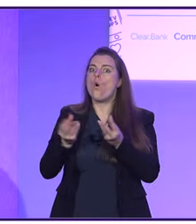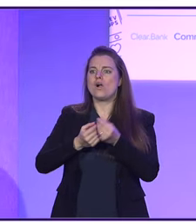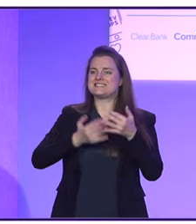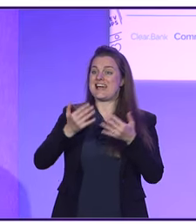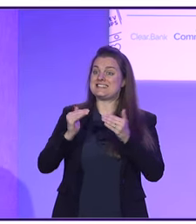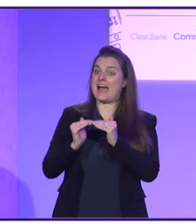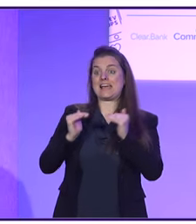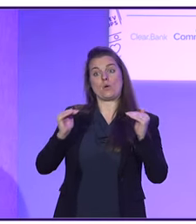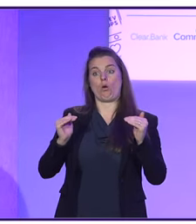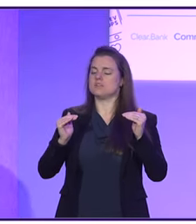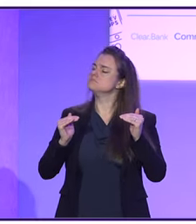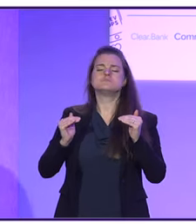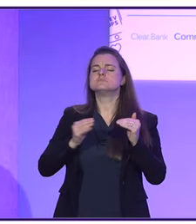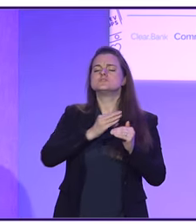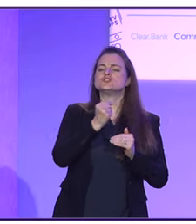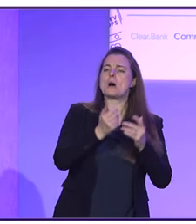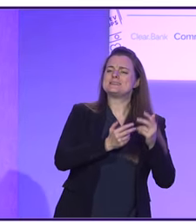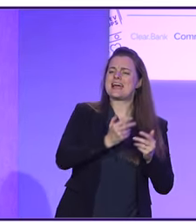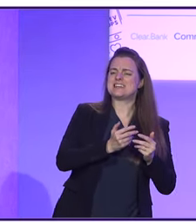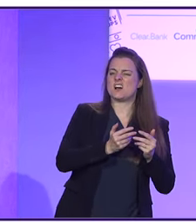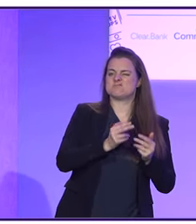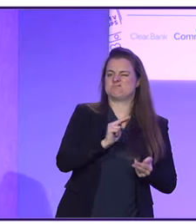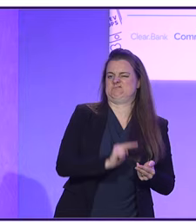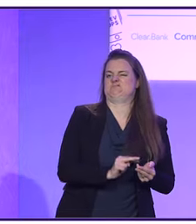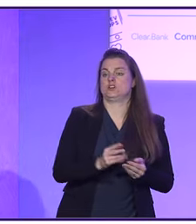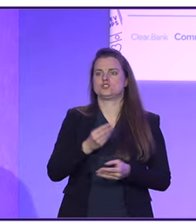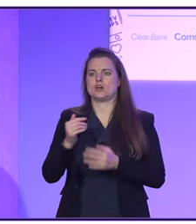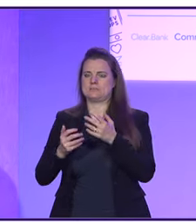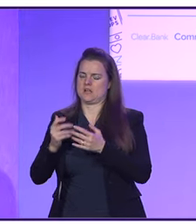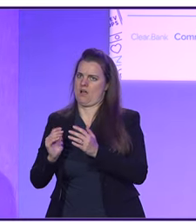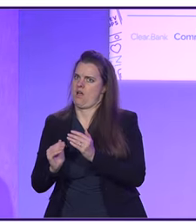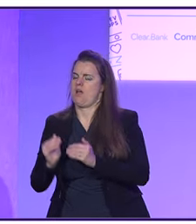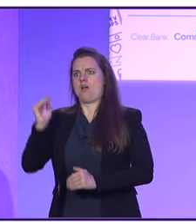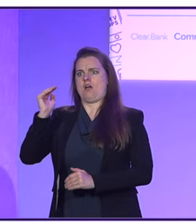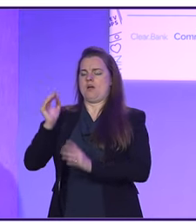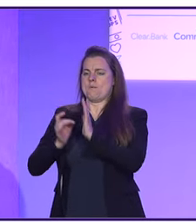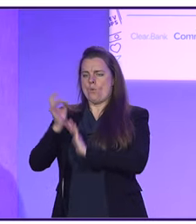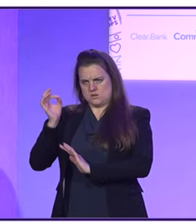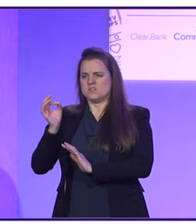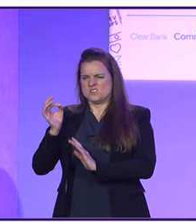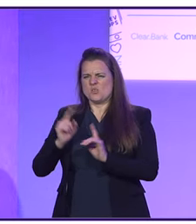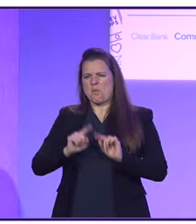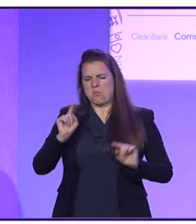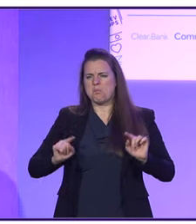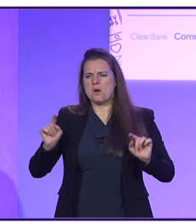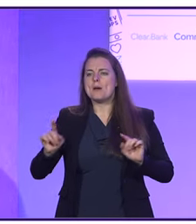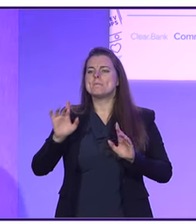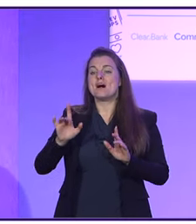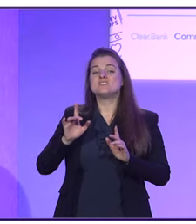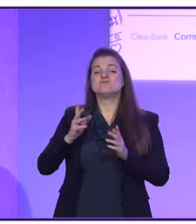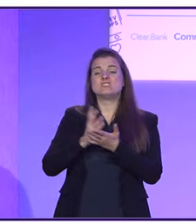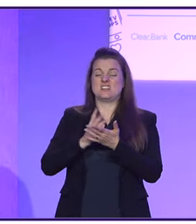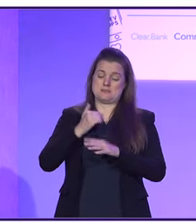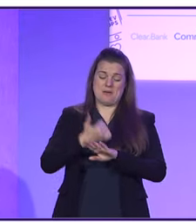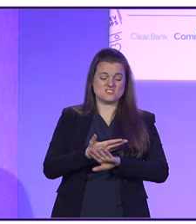really important, some data is less important. In observability, this conversation hasn't really got started yet, and this is kind of just bringing those well-established data science